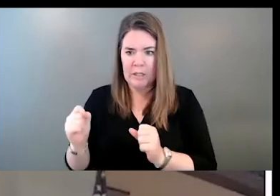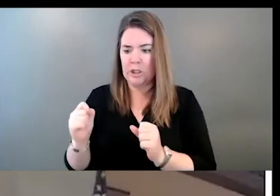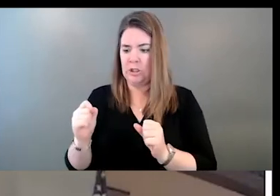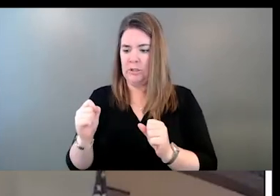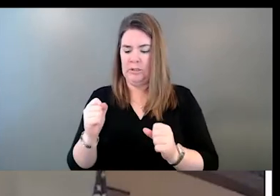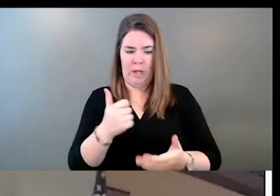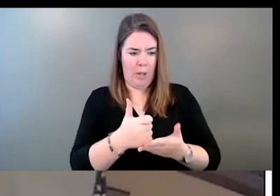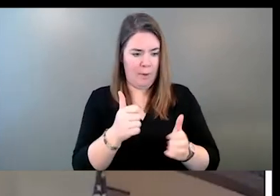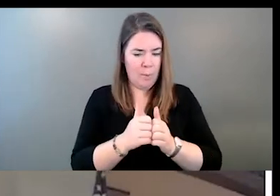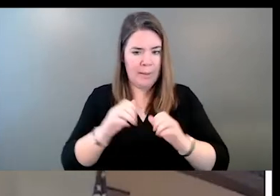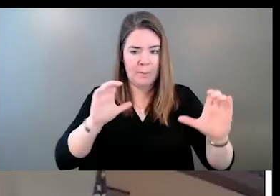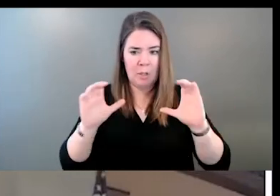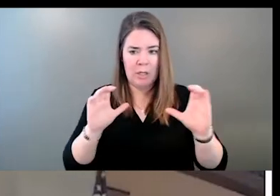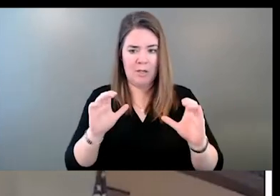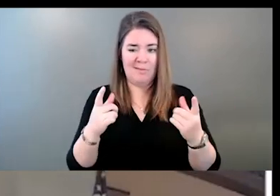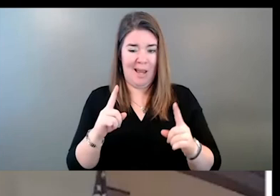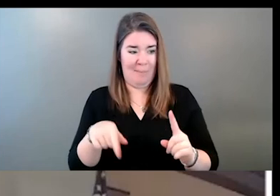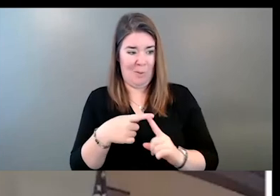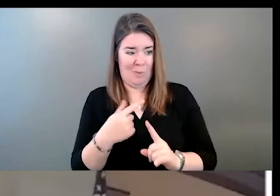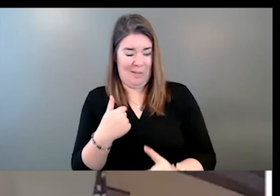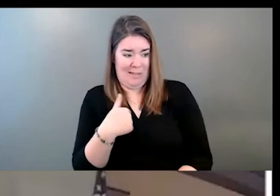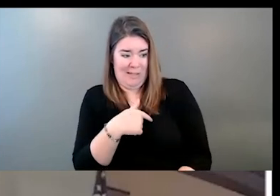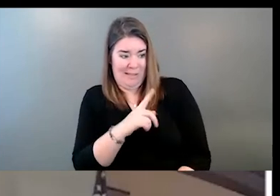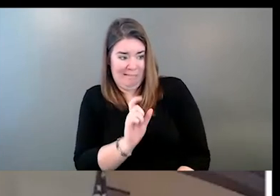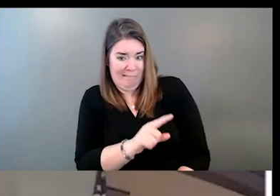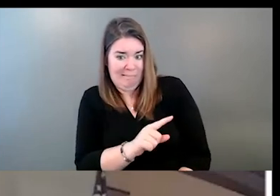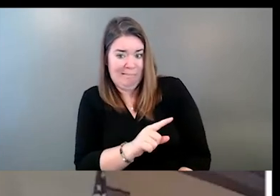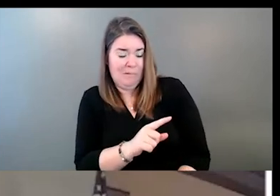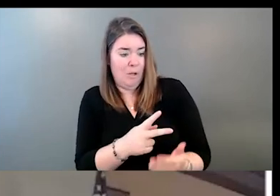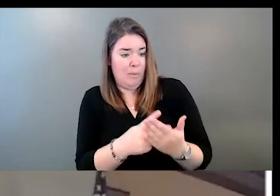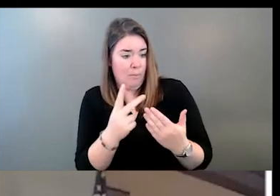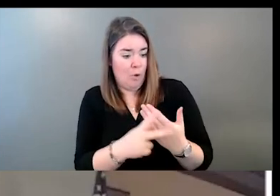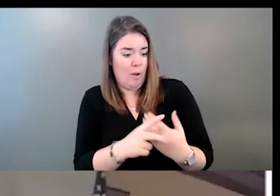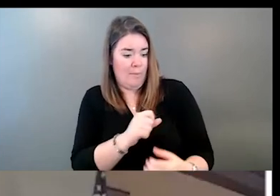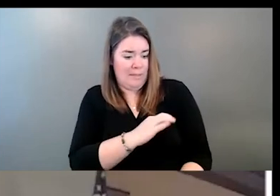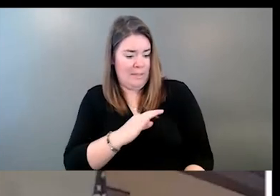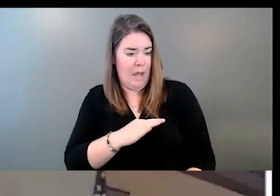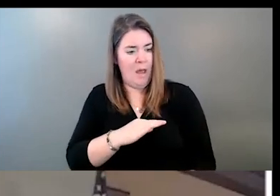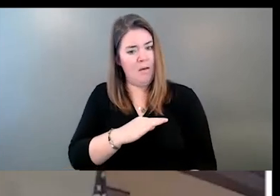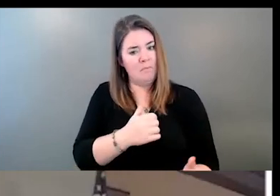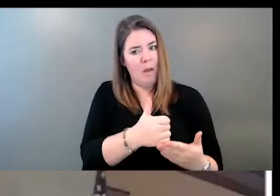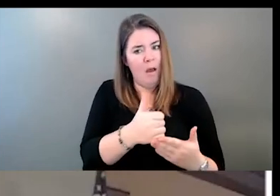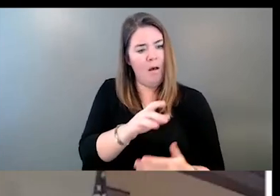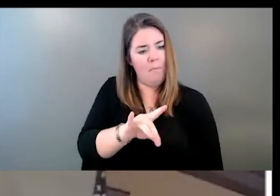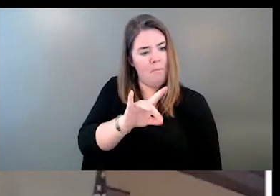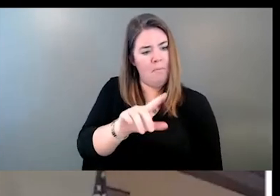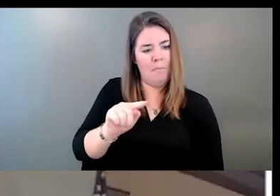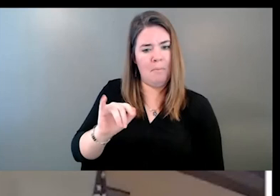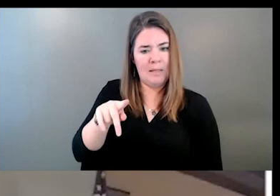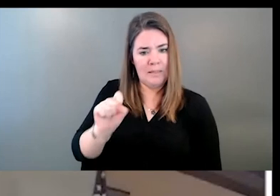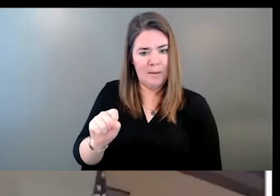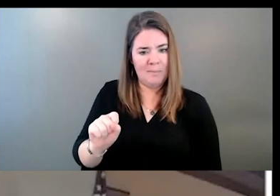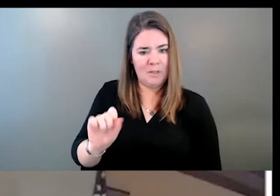communications. When we asked Senator Antonio to give program staff some tips at our Advocacy Day event in